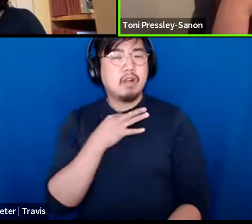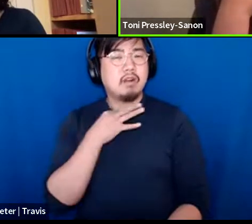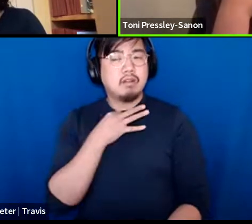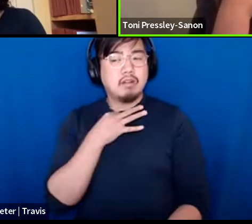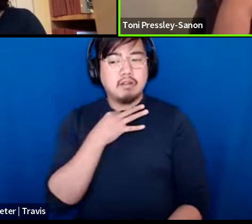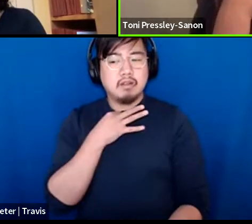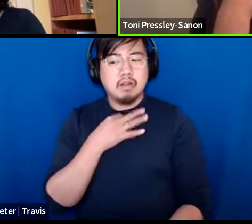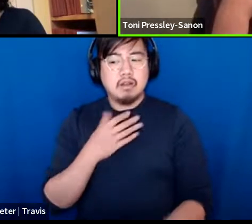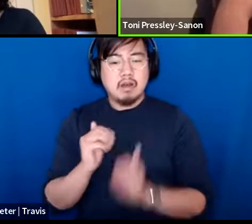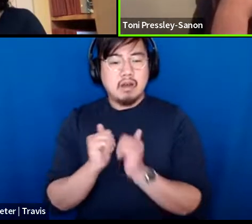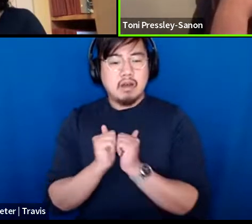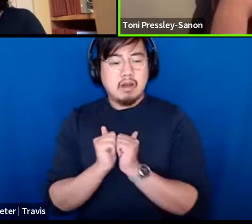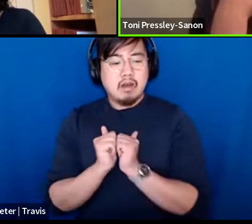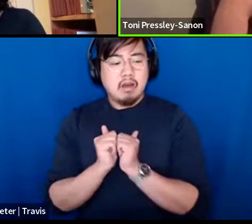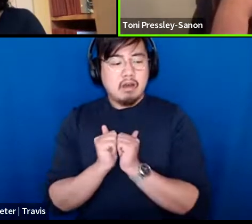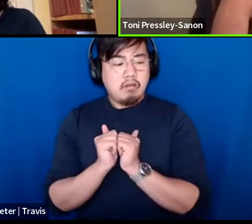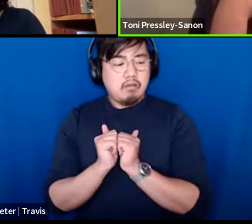to,